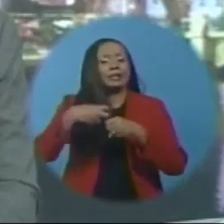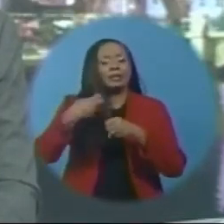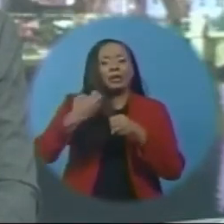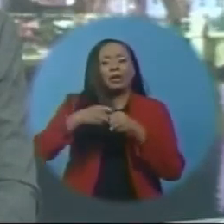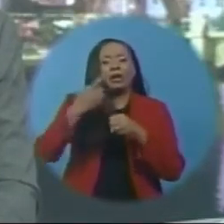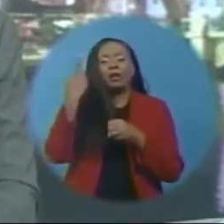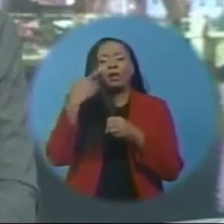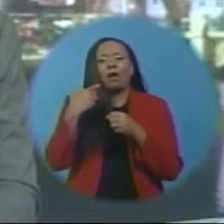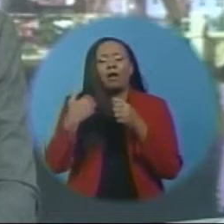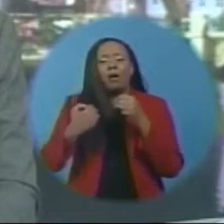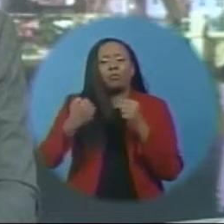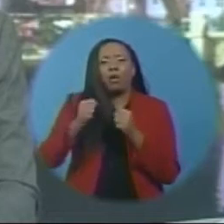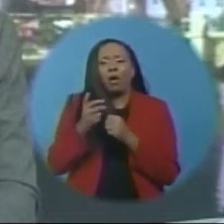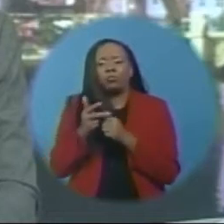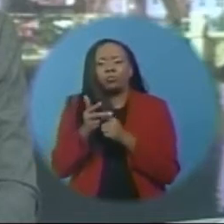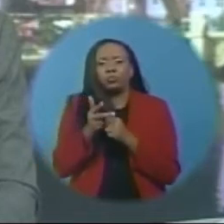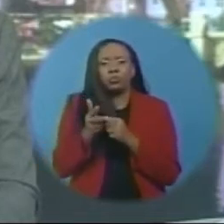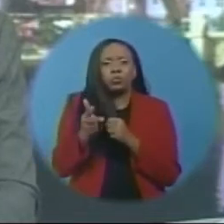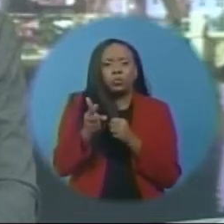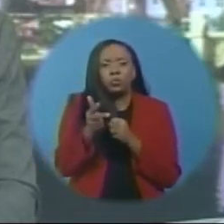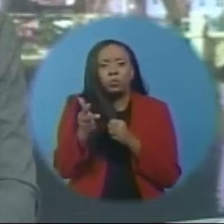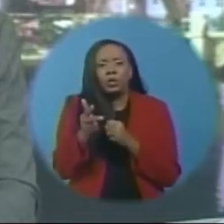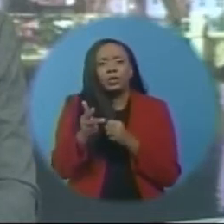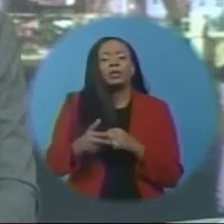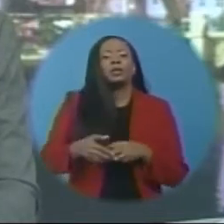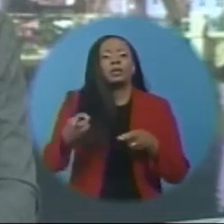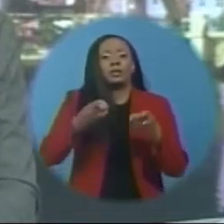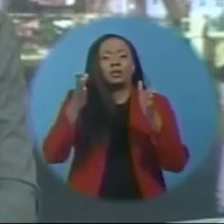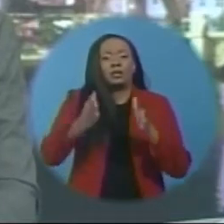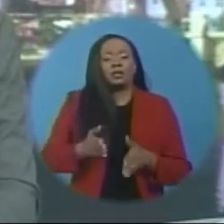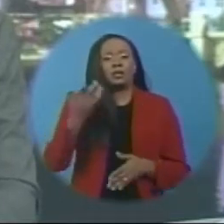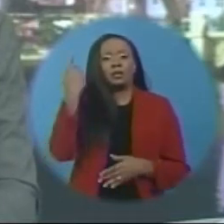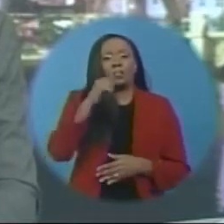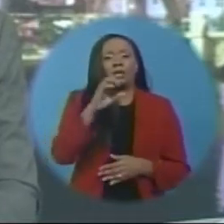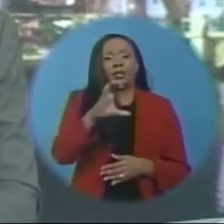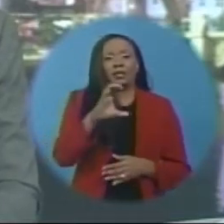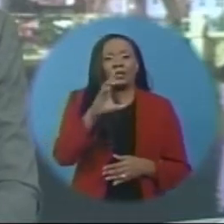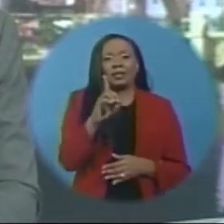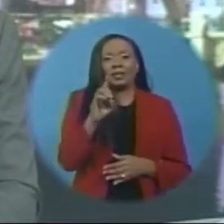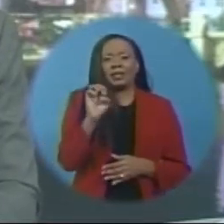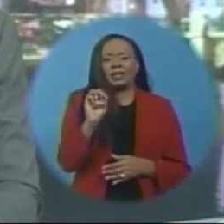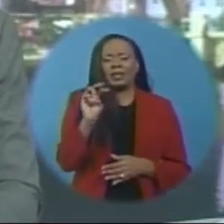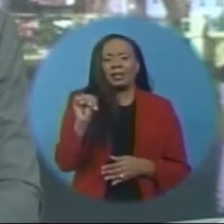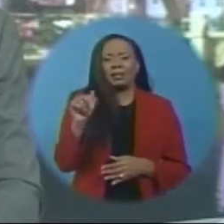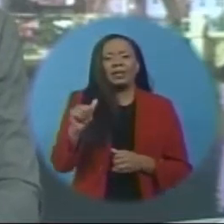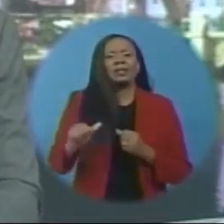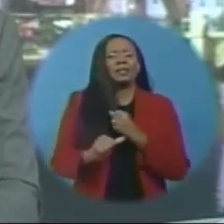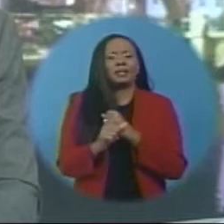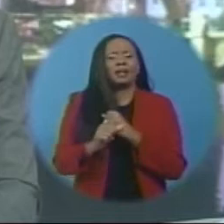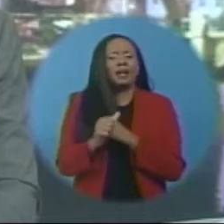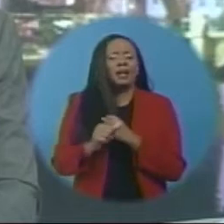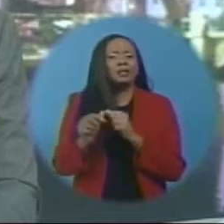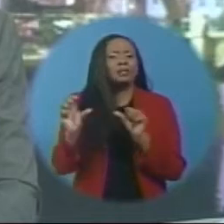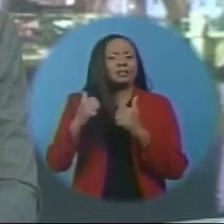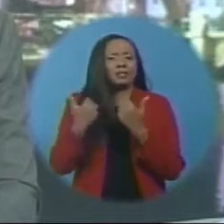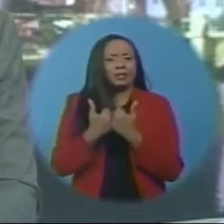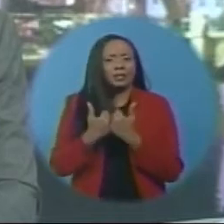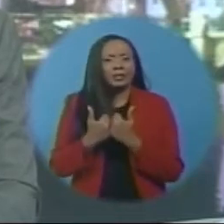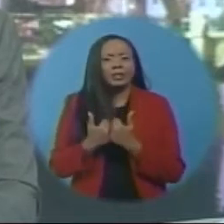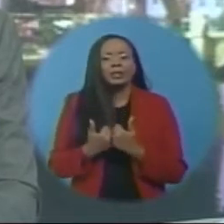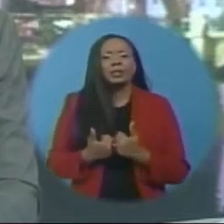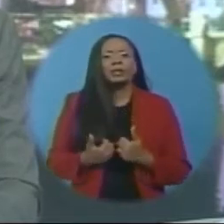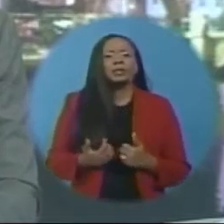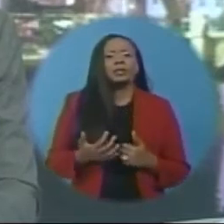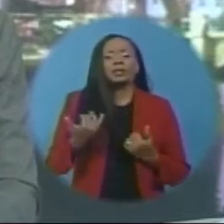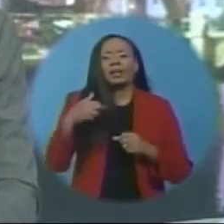is according to Executive Director of the Caribbean Emergency Disaster Management Agency, Ronald Jackson. He says before Hurricane Maria